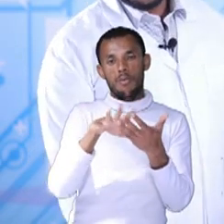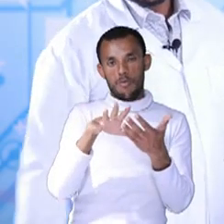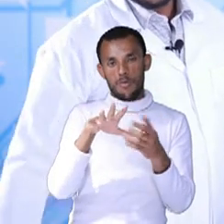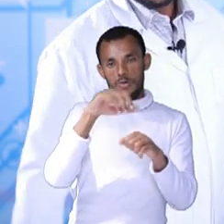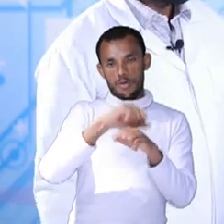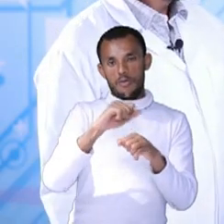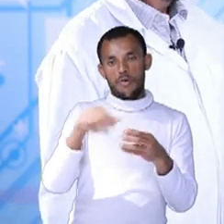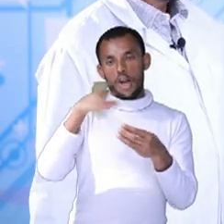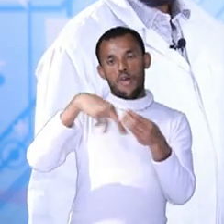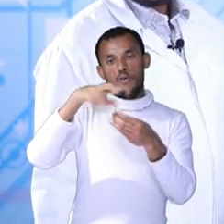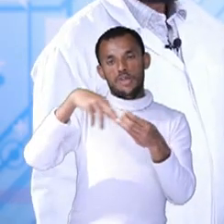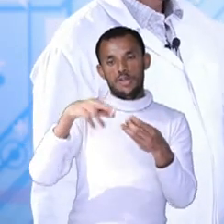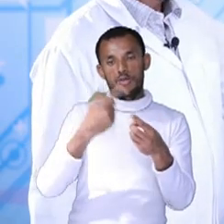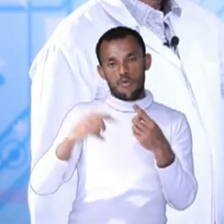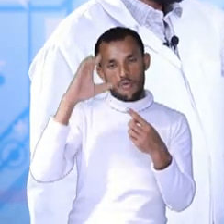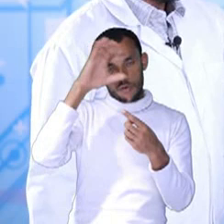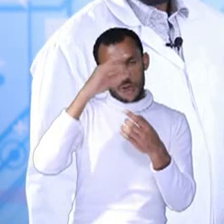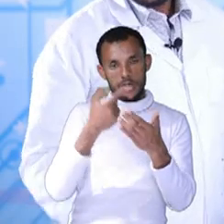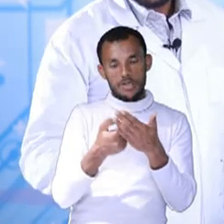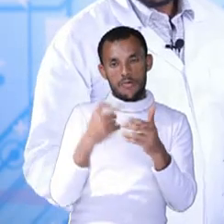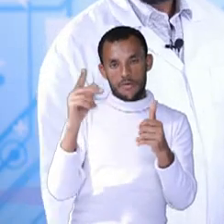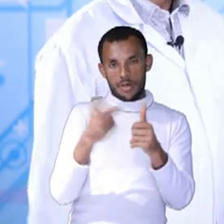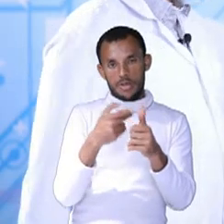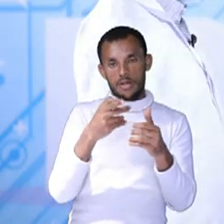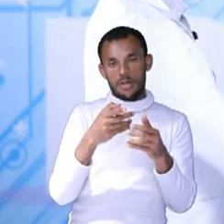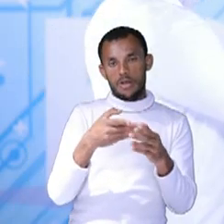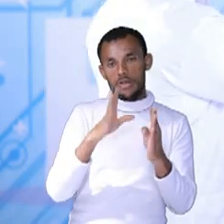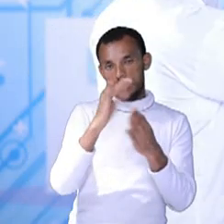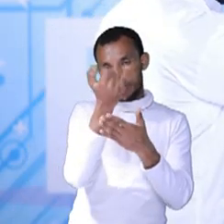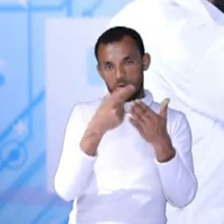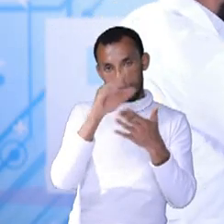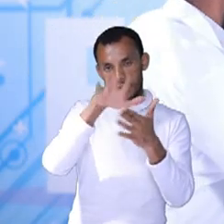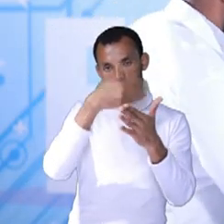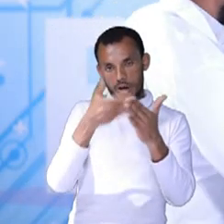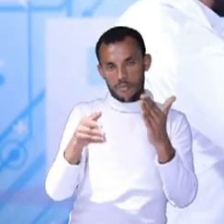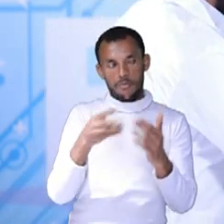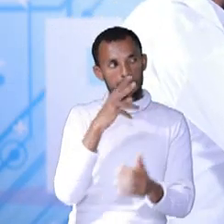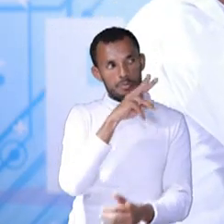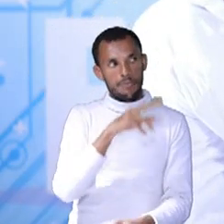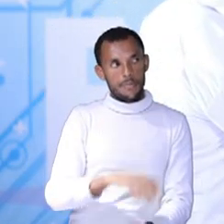of revolution. So to find this, first let's draw the graph.